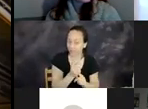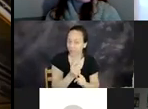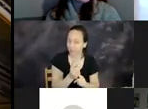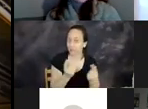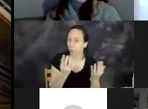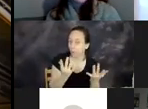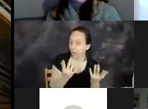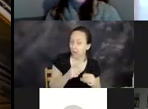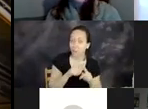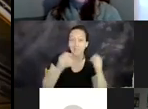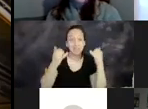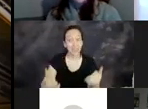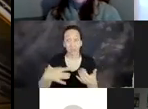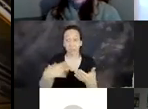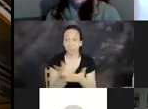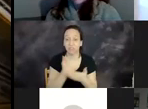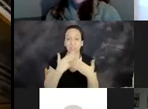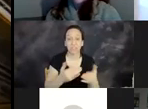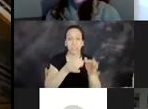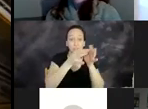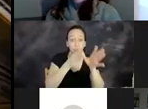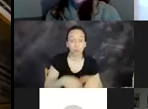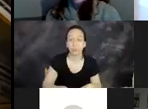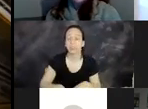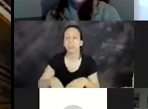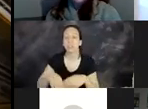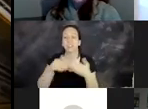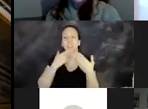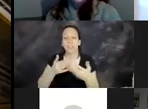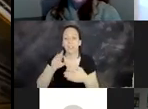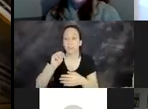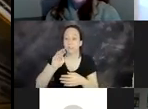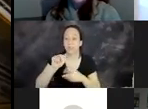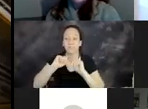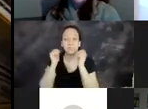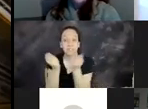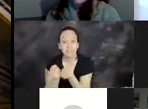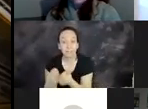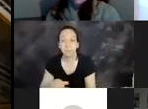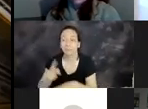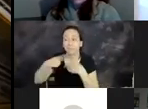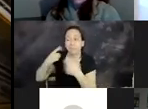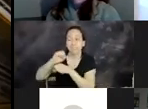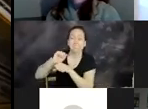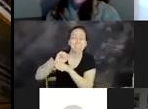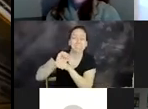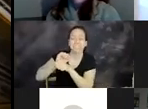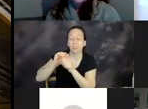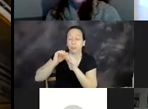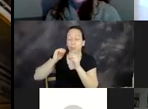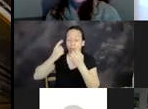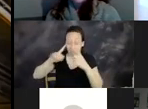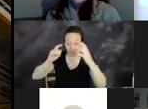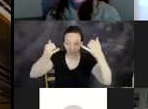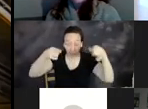to thank our interpreters and thank all of the MBTA team who has put a lot of effort into getting us to this point in time, and mostly thank